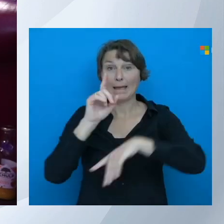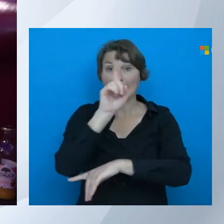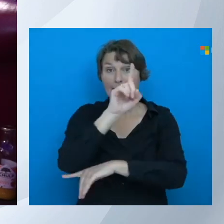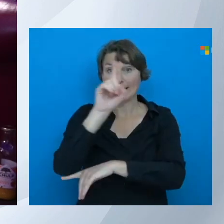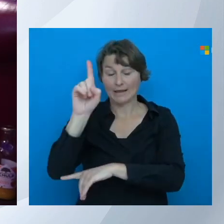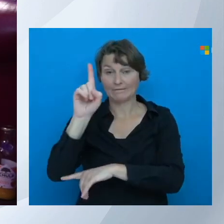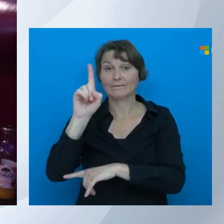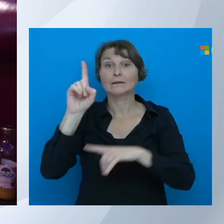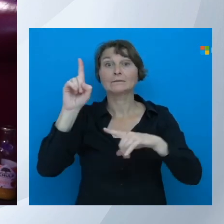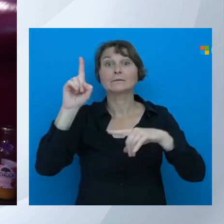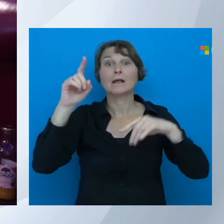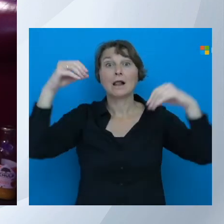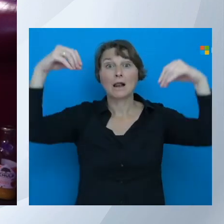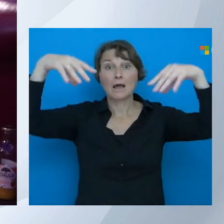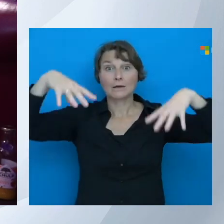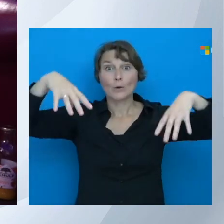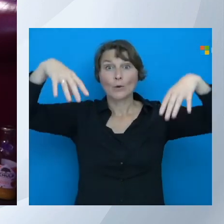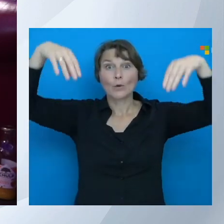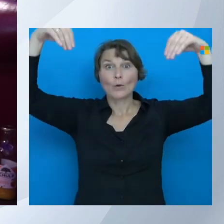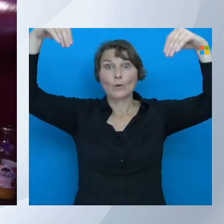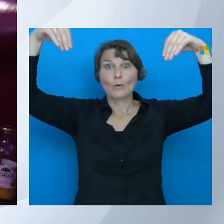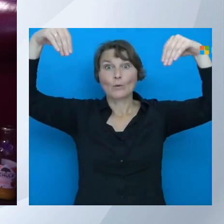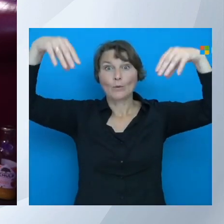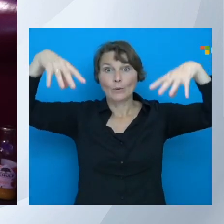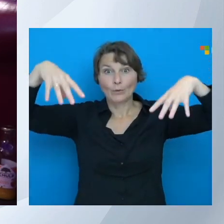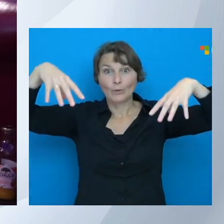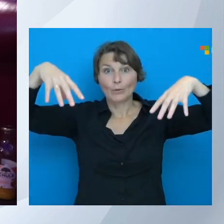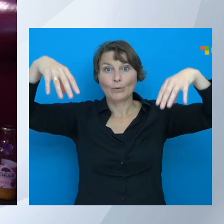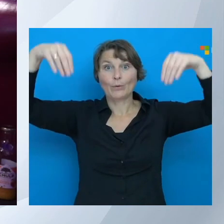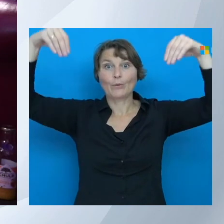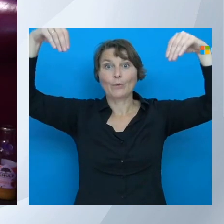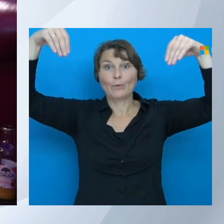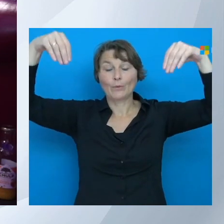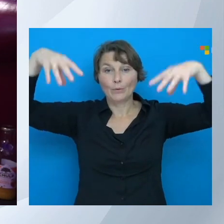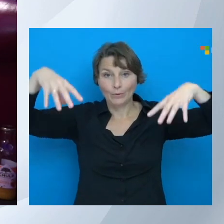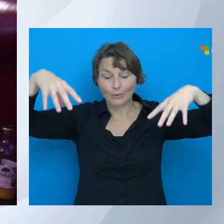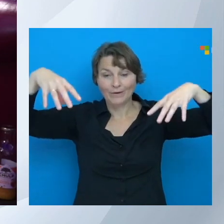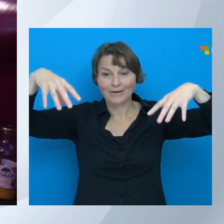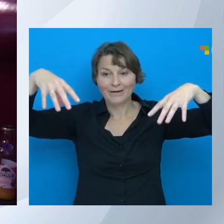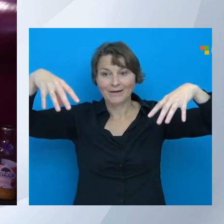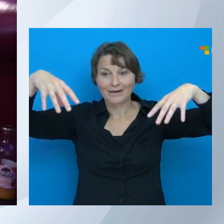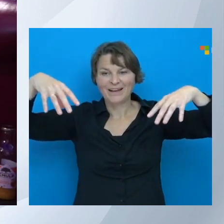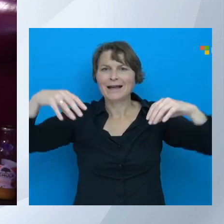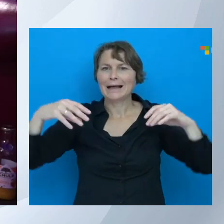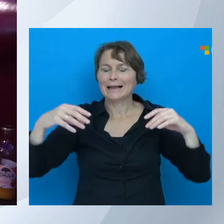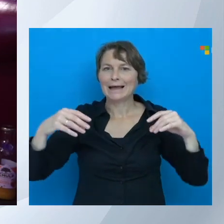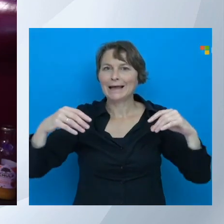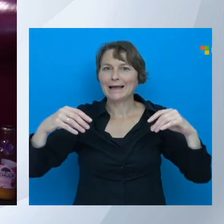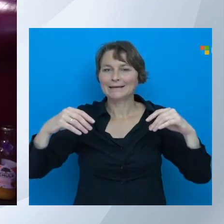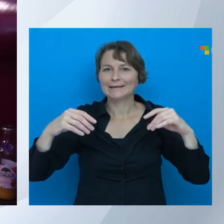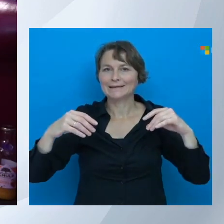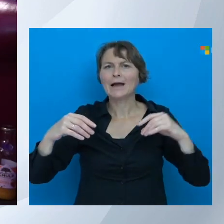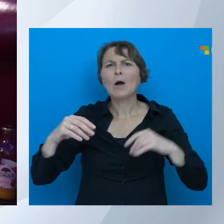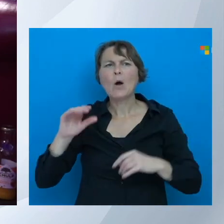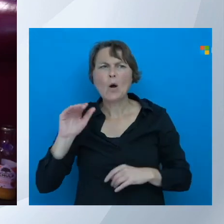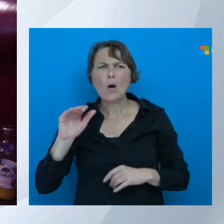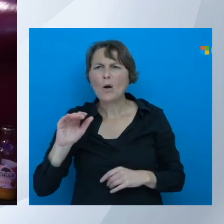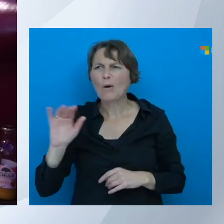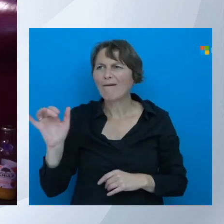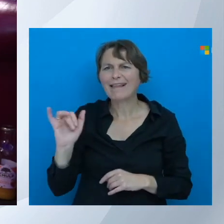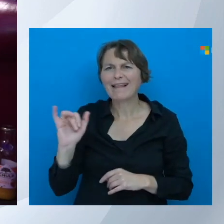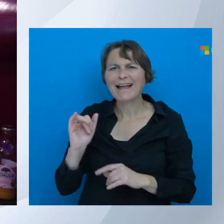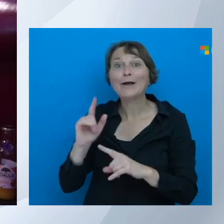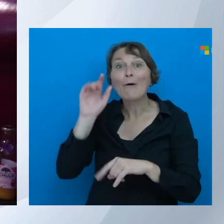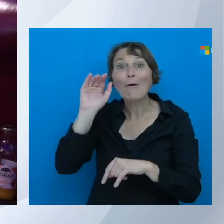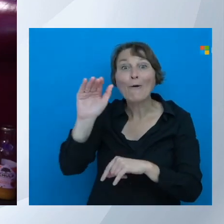on again and out again and then on again. Oh, like last round in the cafe. It's much